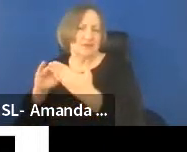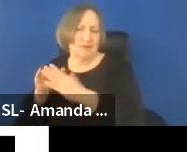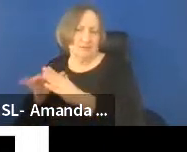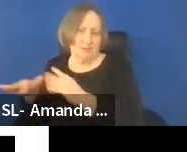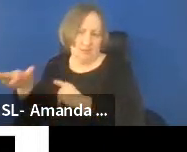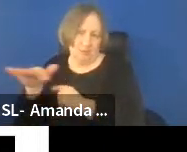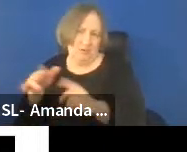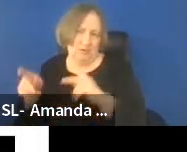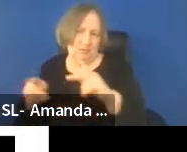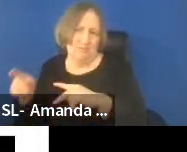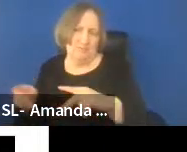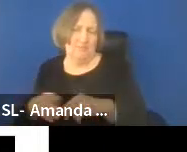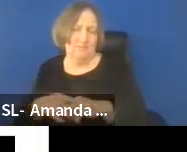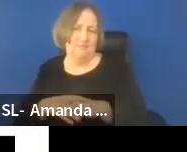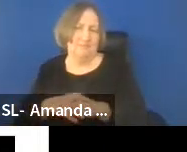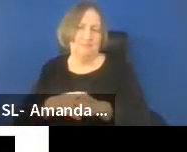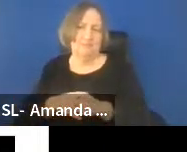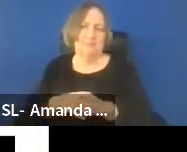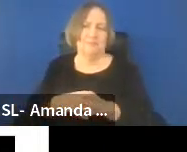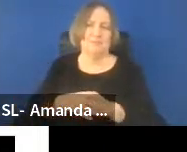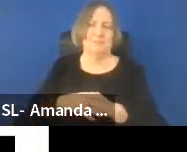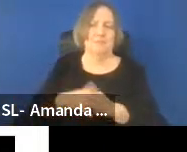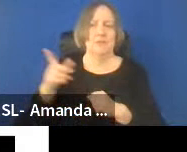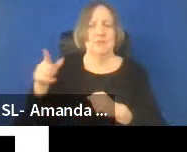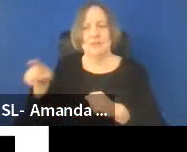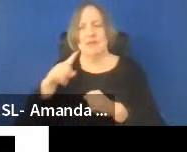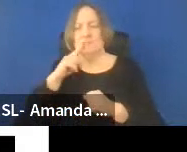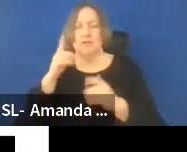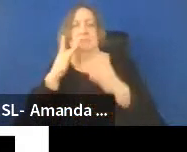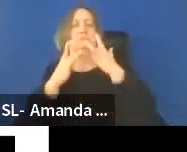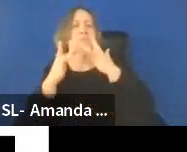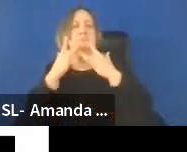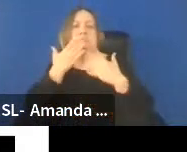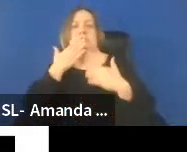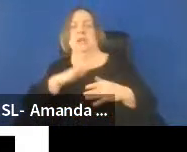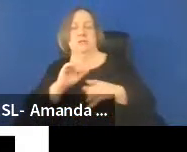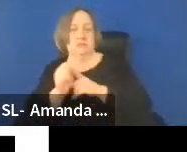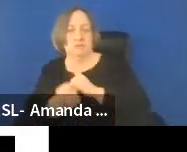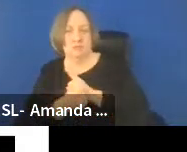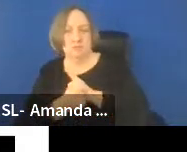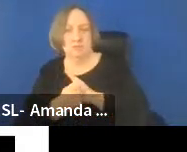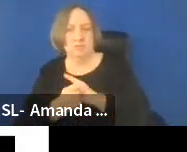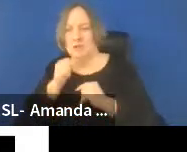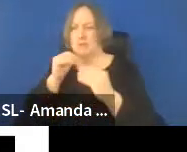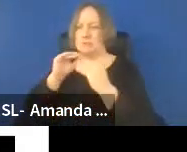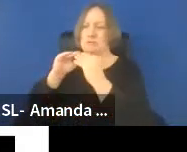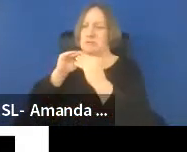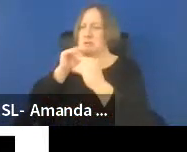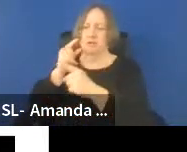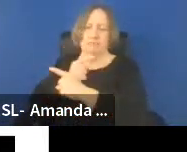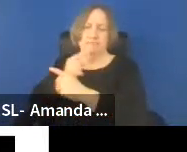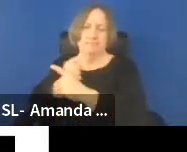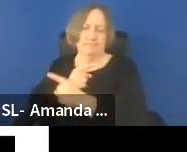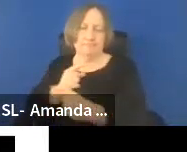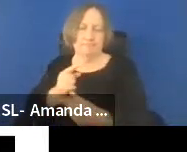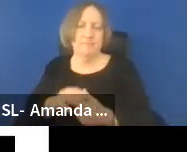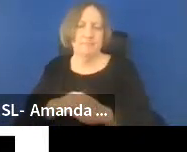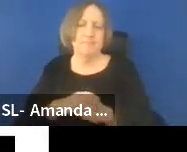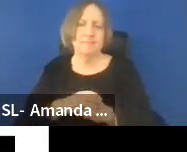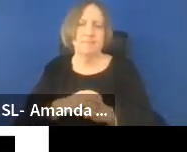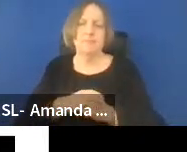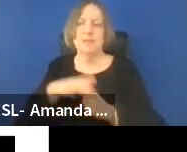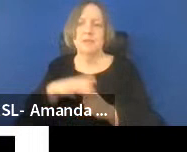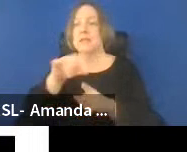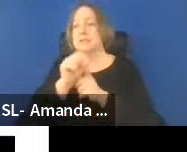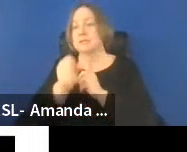and putting them in really dire situations that is unjust and inequitable. In that